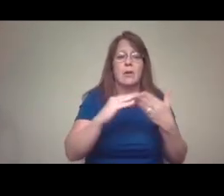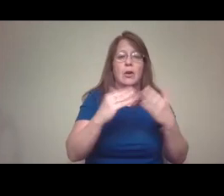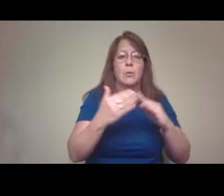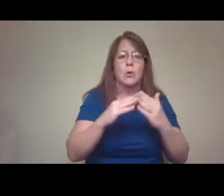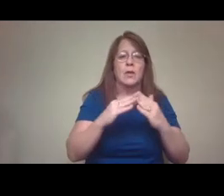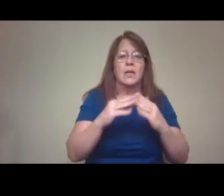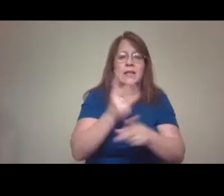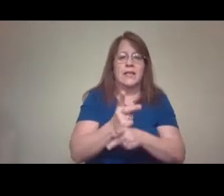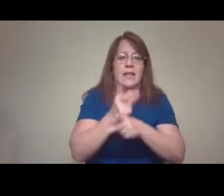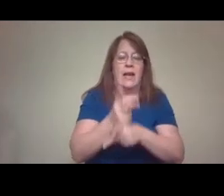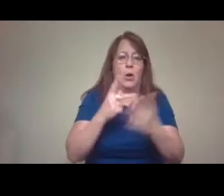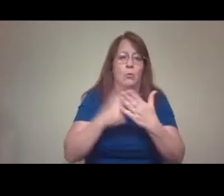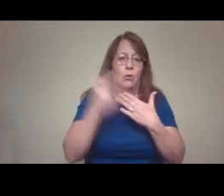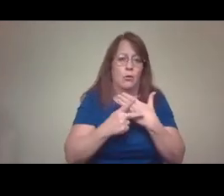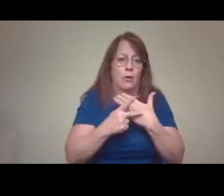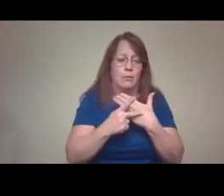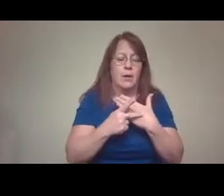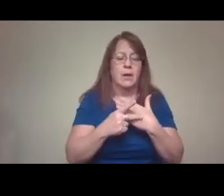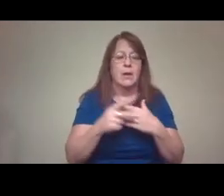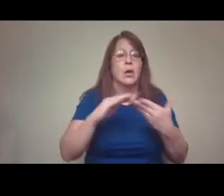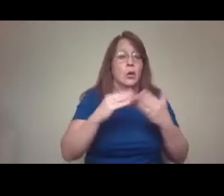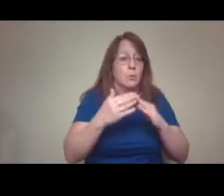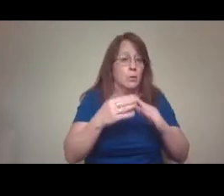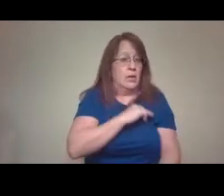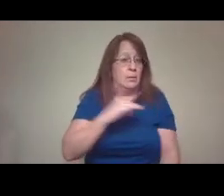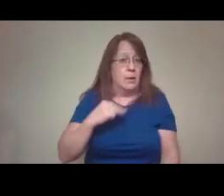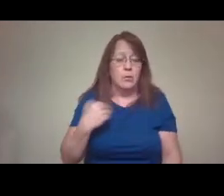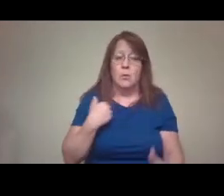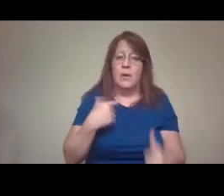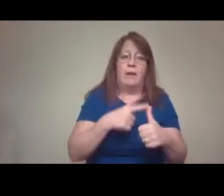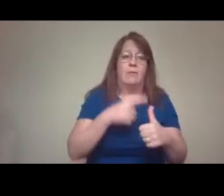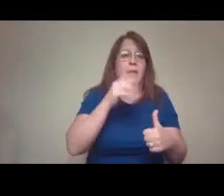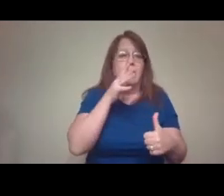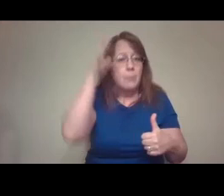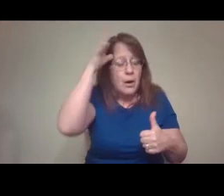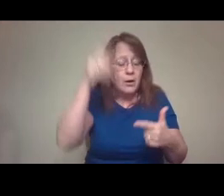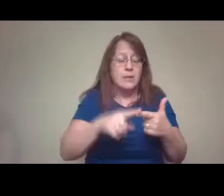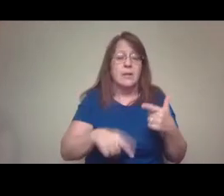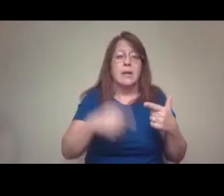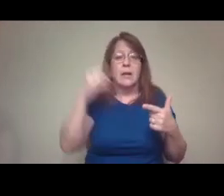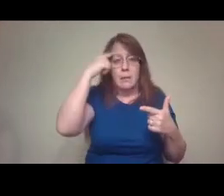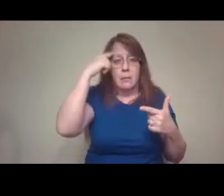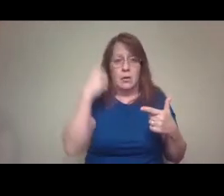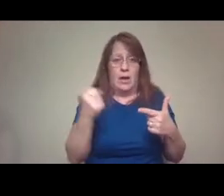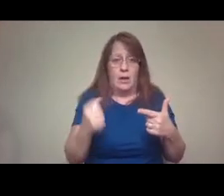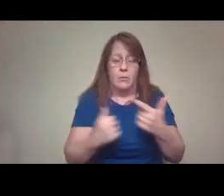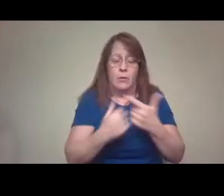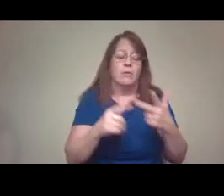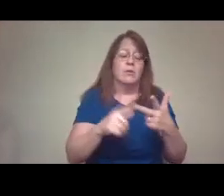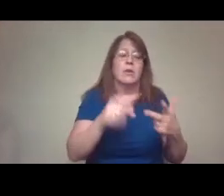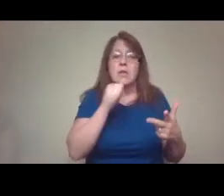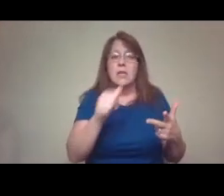co-led with us by community members. We have parents and mental health providers and educators and nonprofit